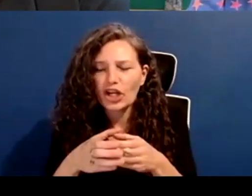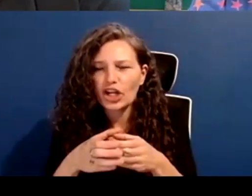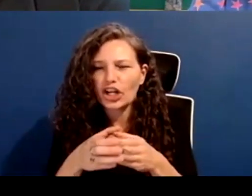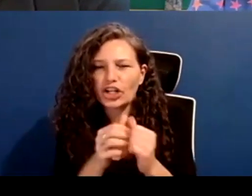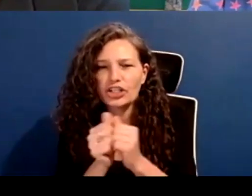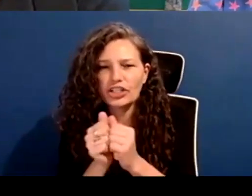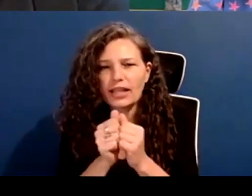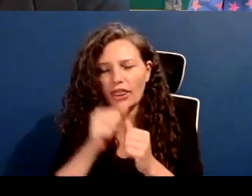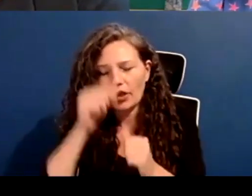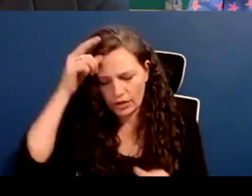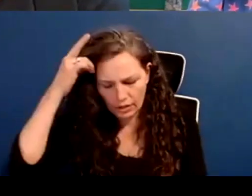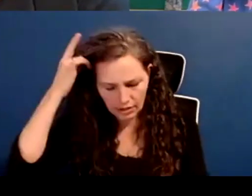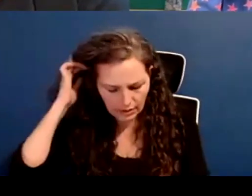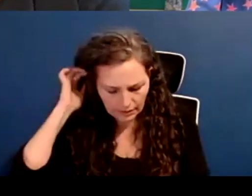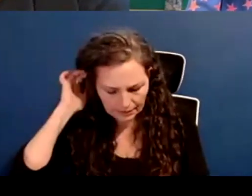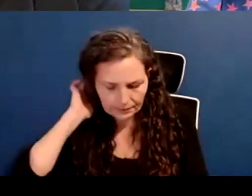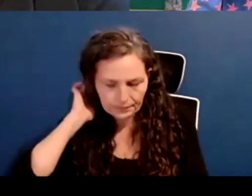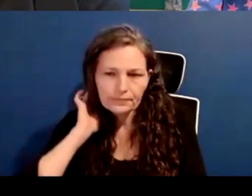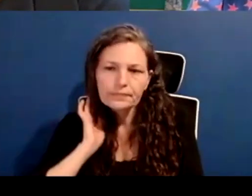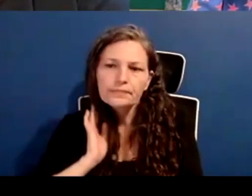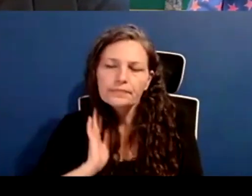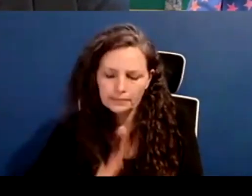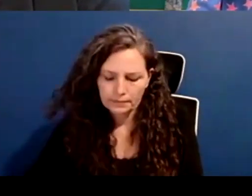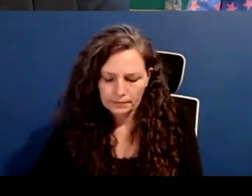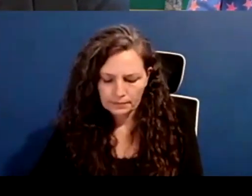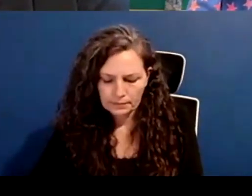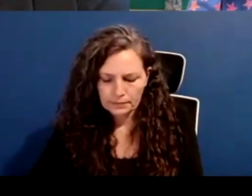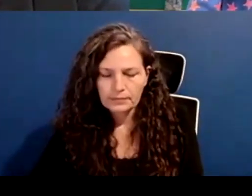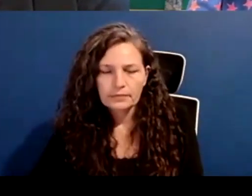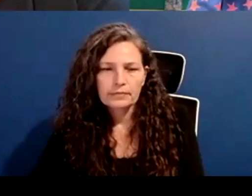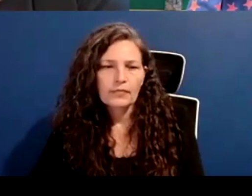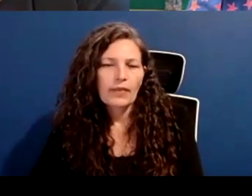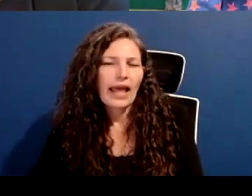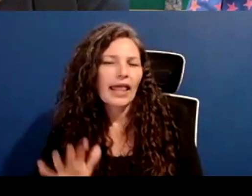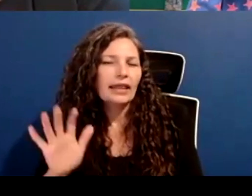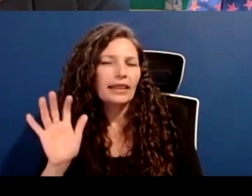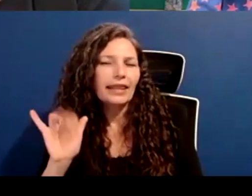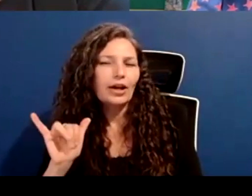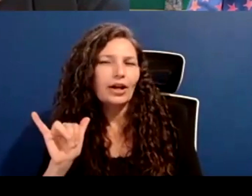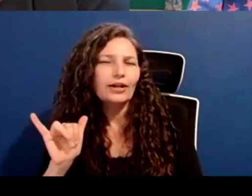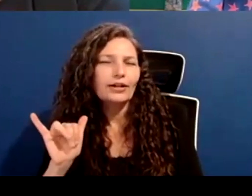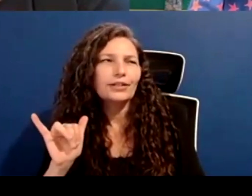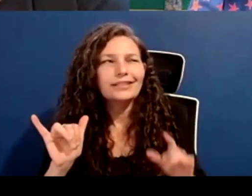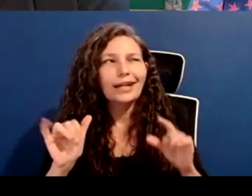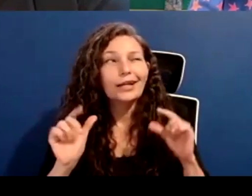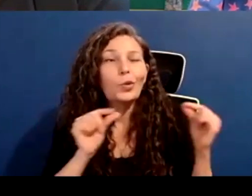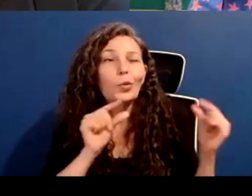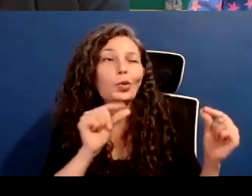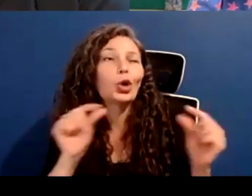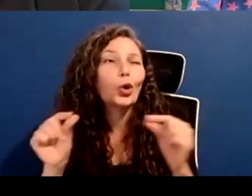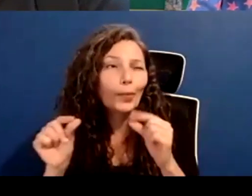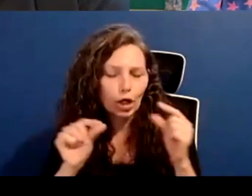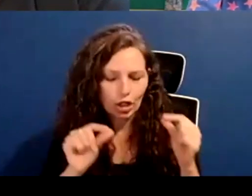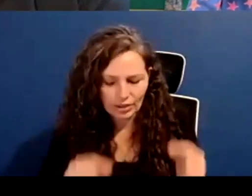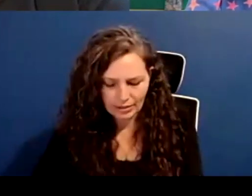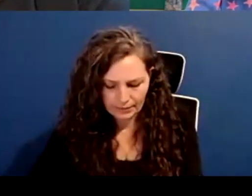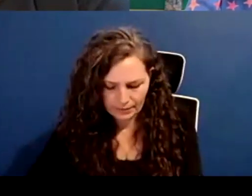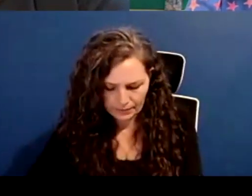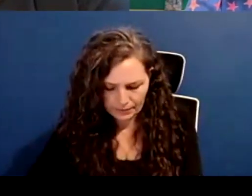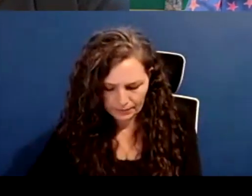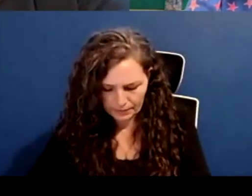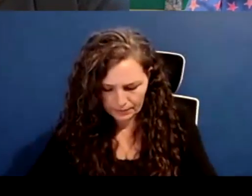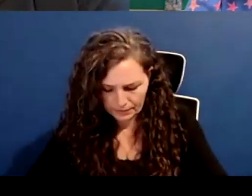There are, I'll say for lack of a better term, rumors, or it's legend, that at a